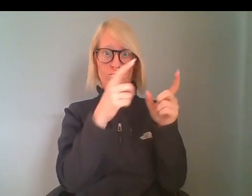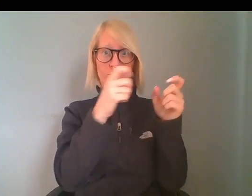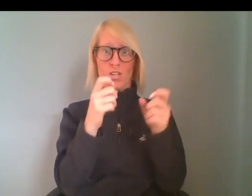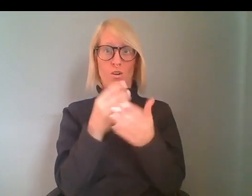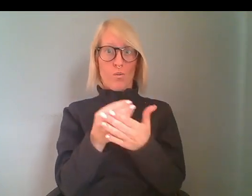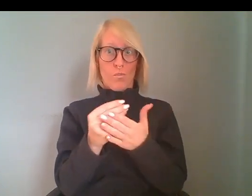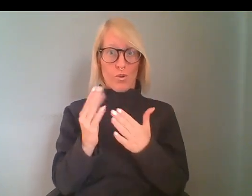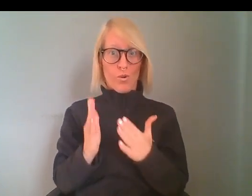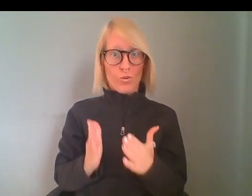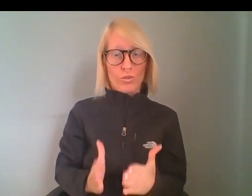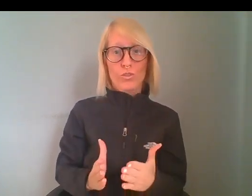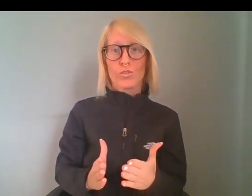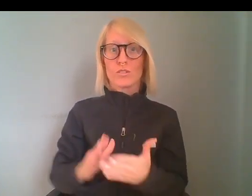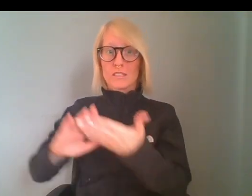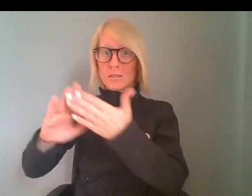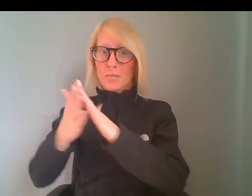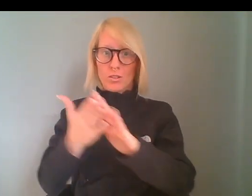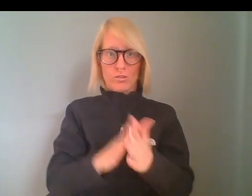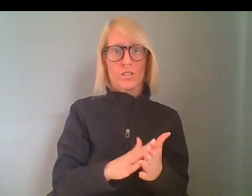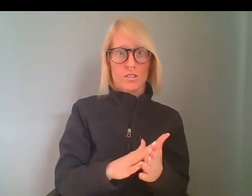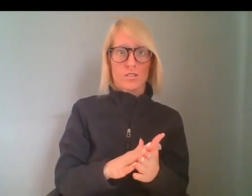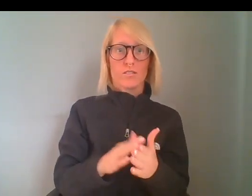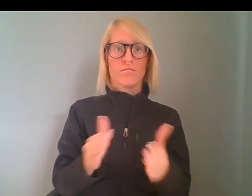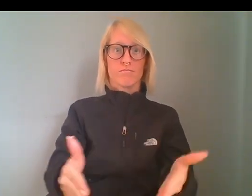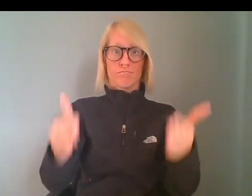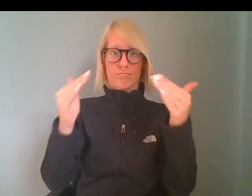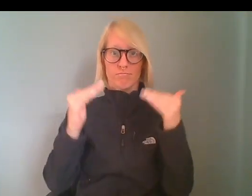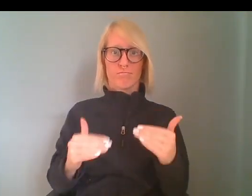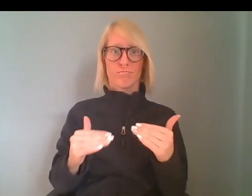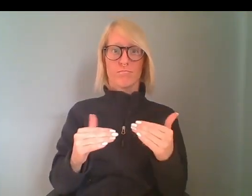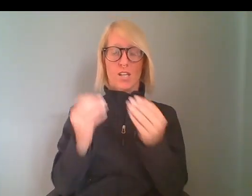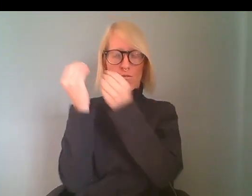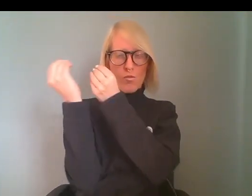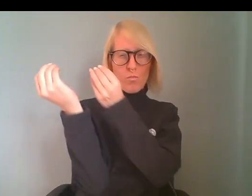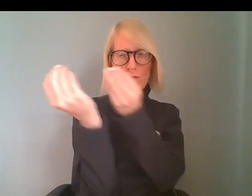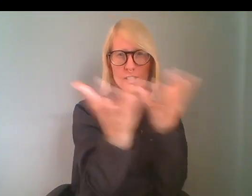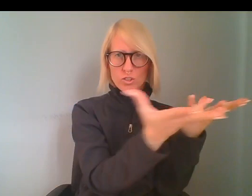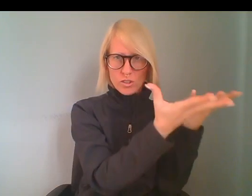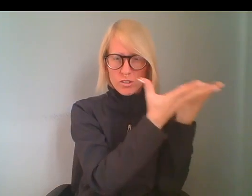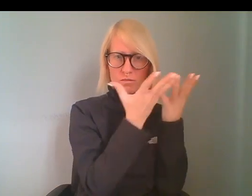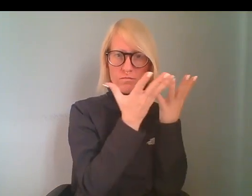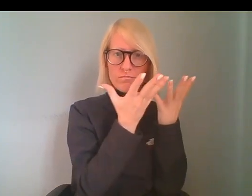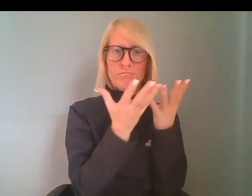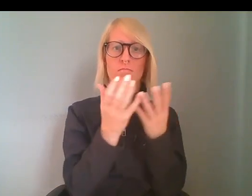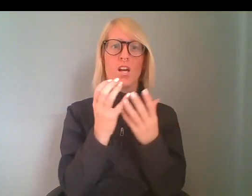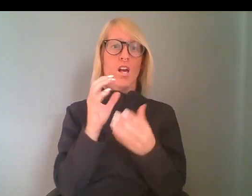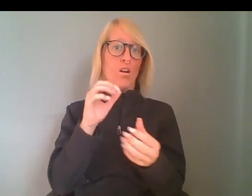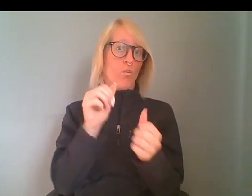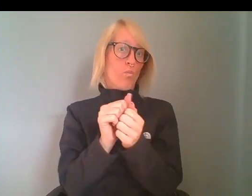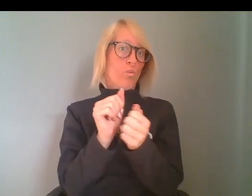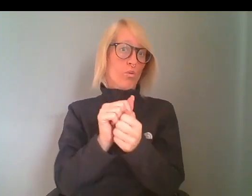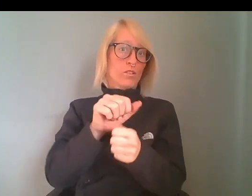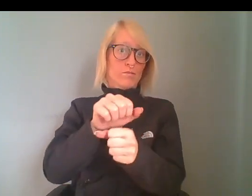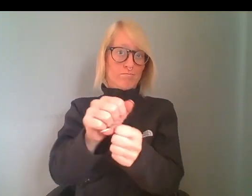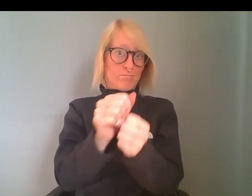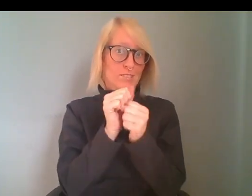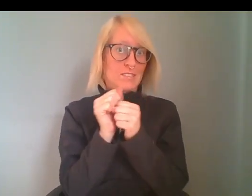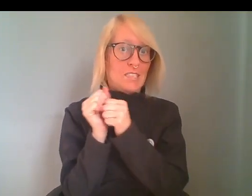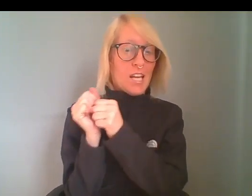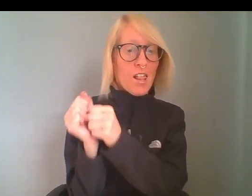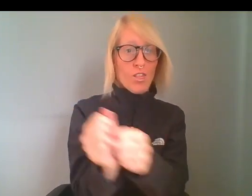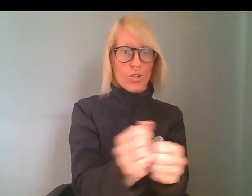communication tool. About sharing your information, collaborating, working together. You'll hear the term